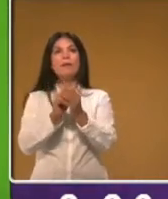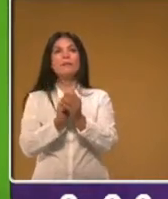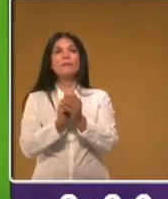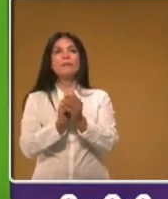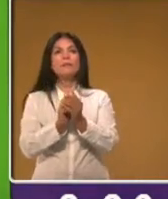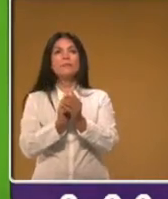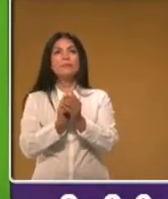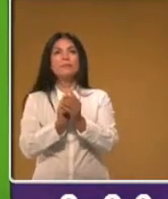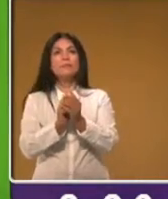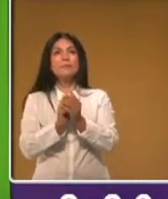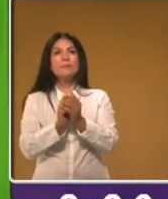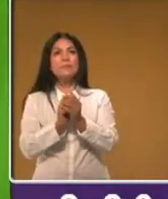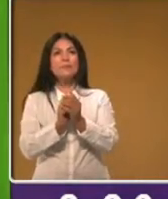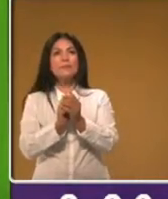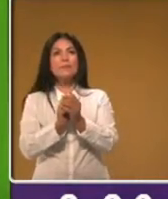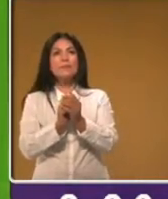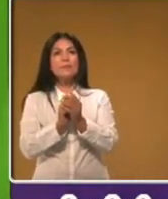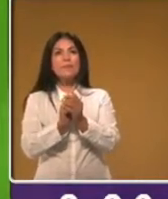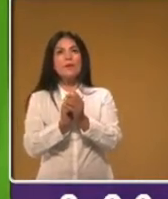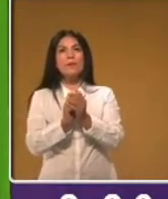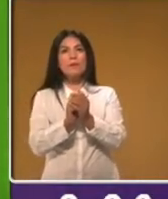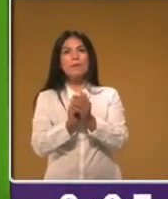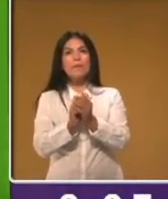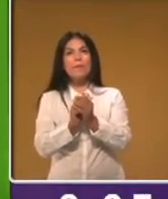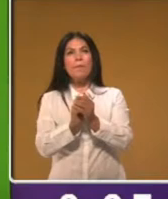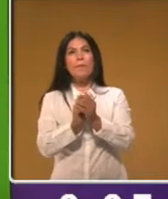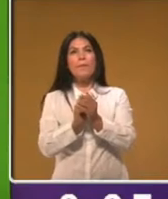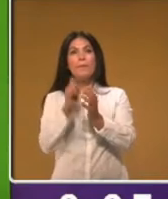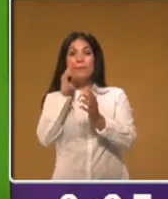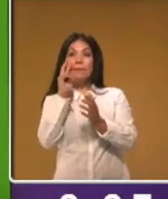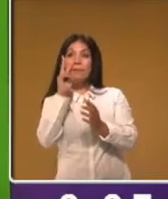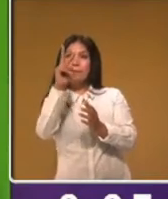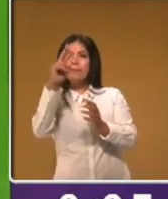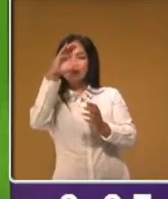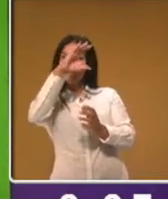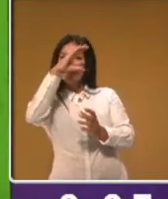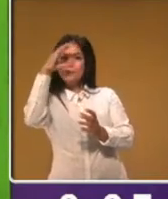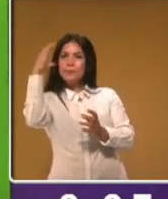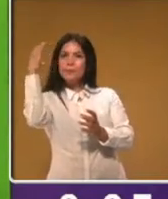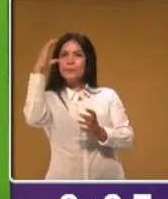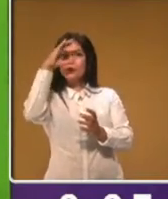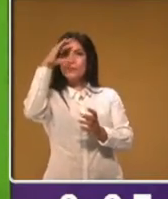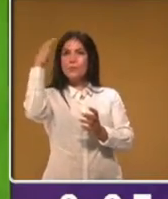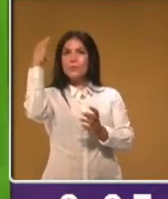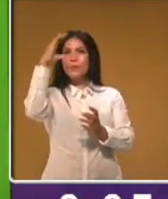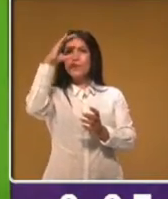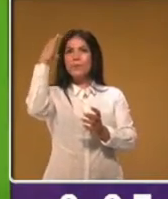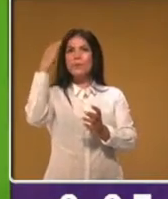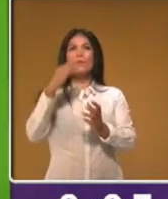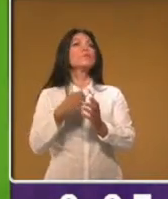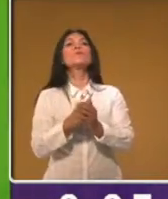meme, okay? A student got a 5 in mathematics. What's the solution?